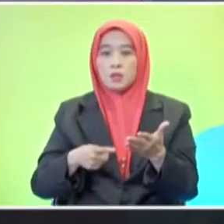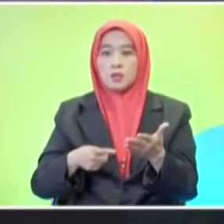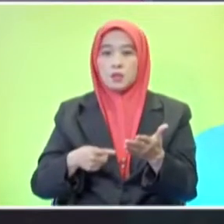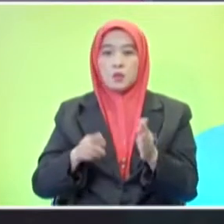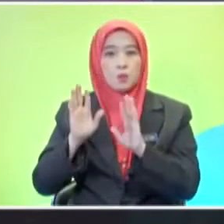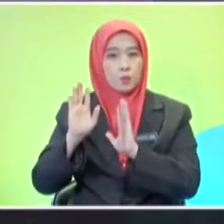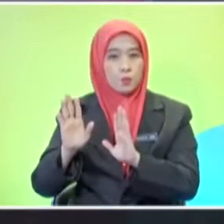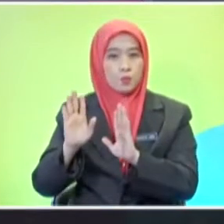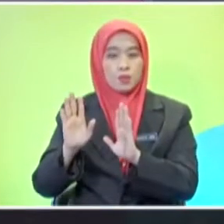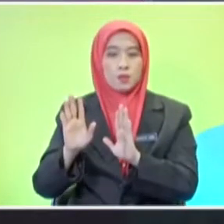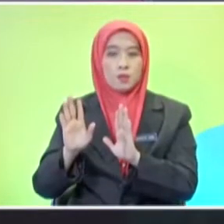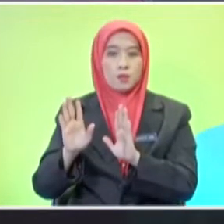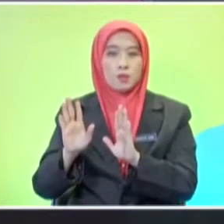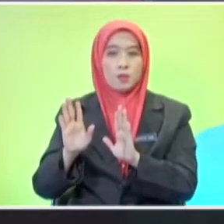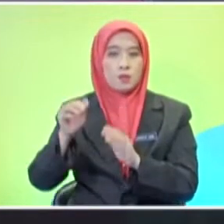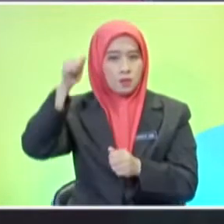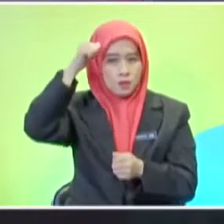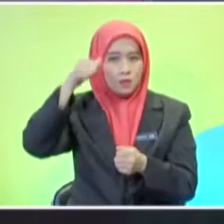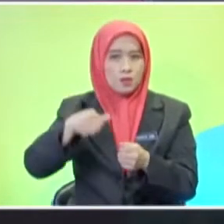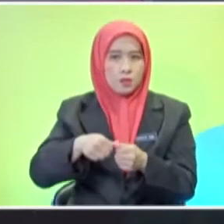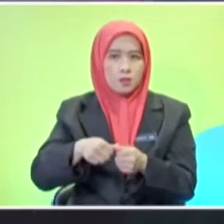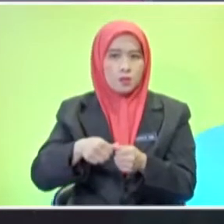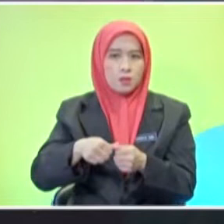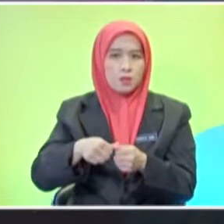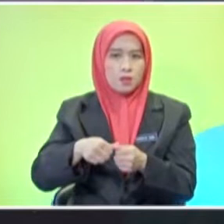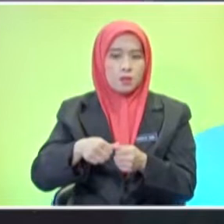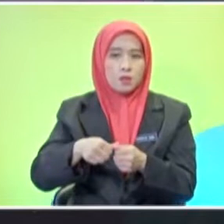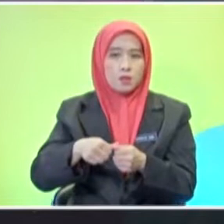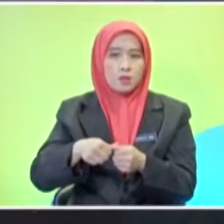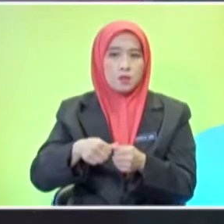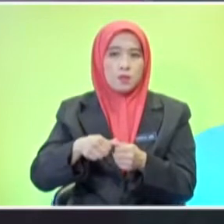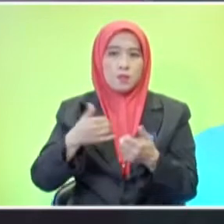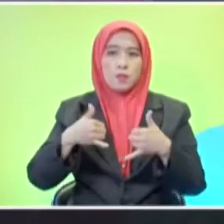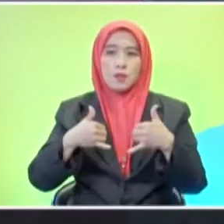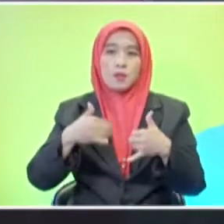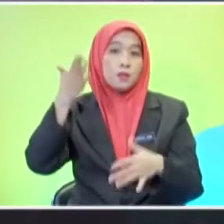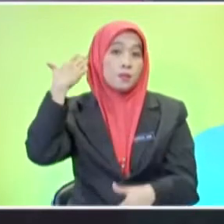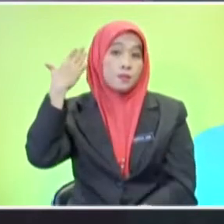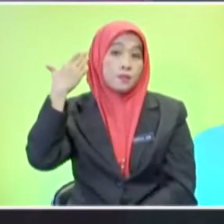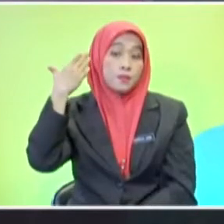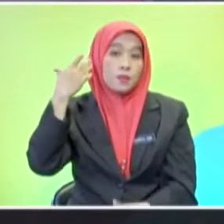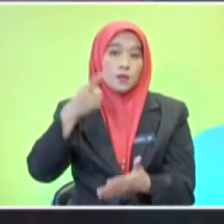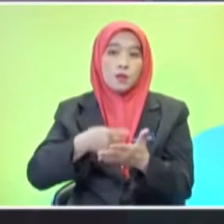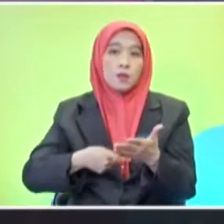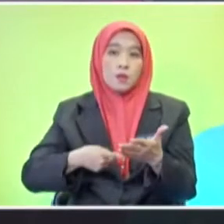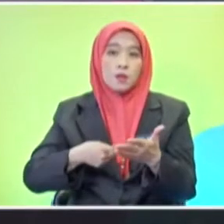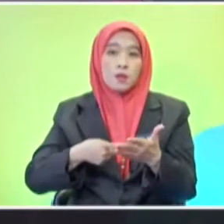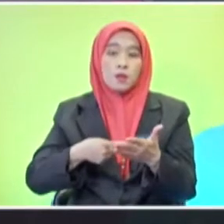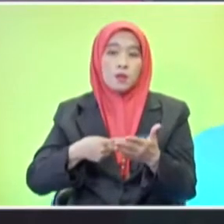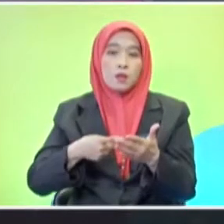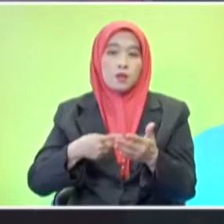Wait, do you still remember about the gimmick just now? Oh, I do. But what does it have to do anything with what we're going to learn